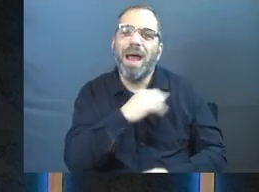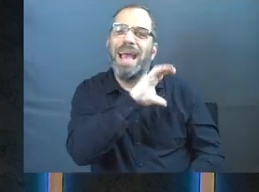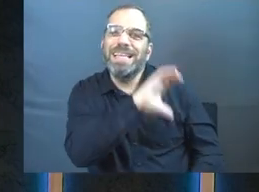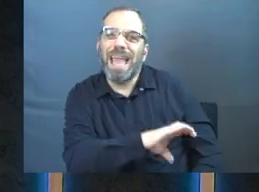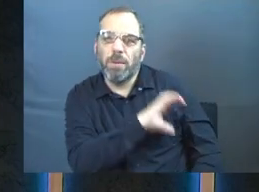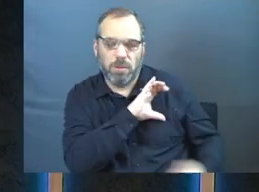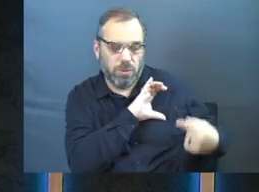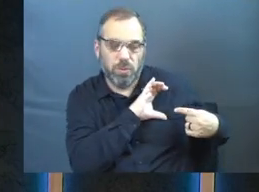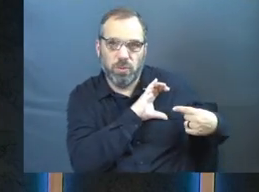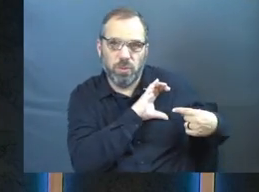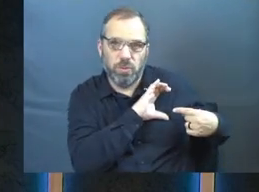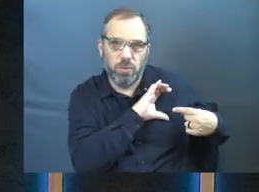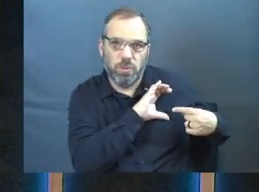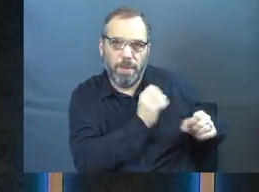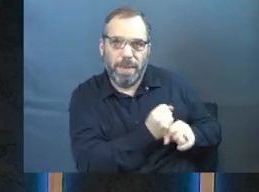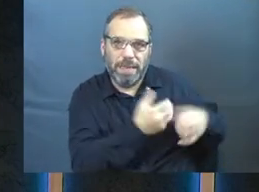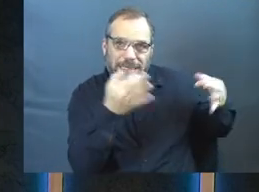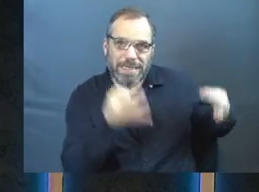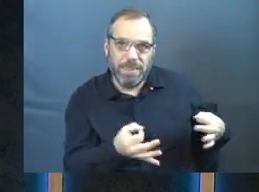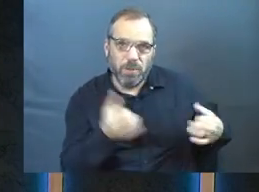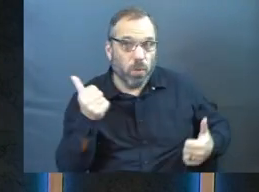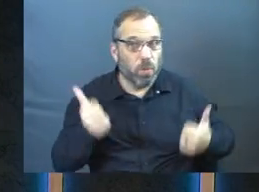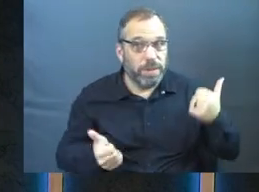choices that we make?